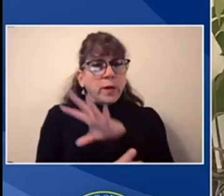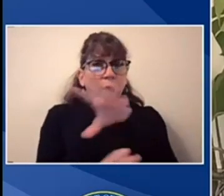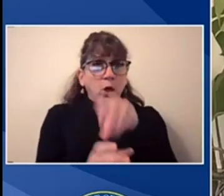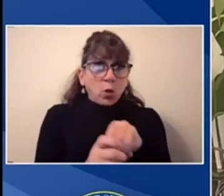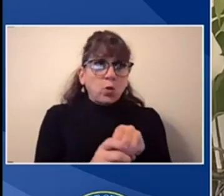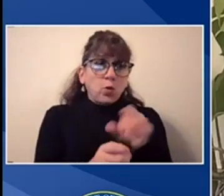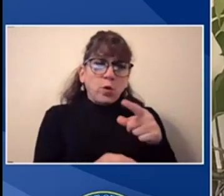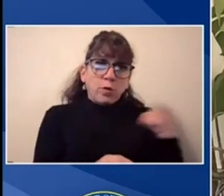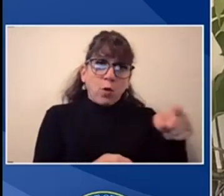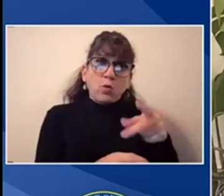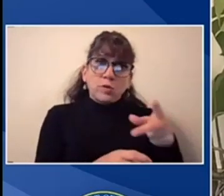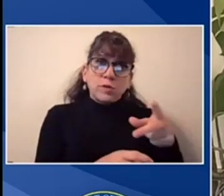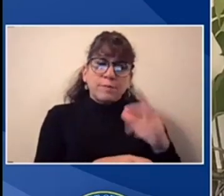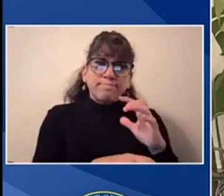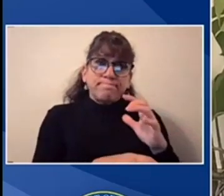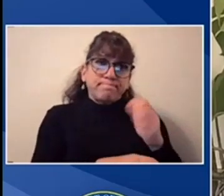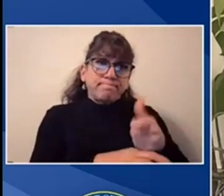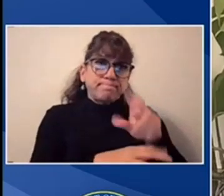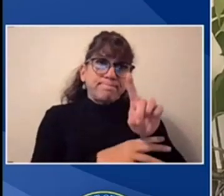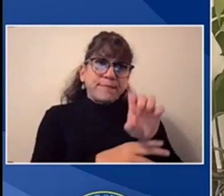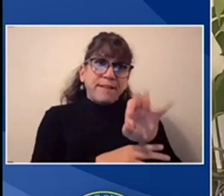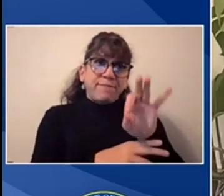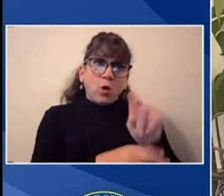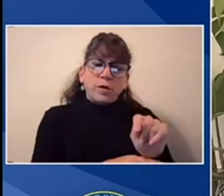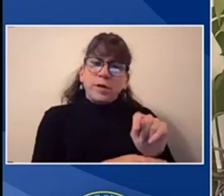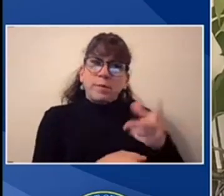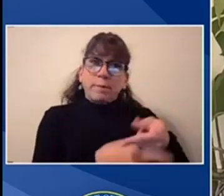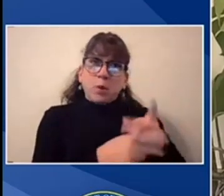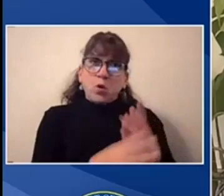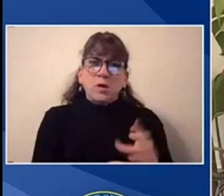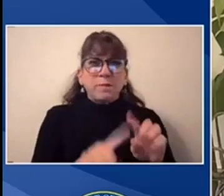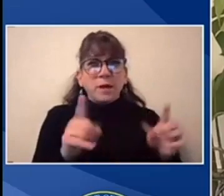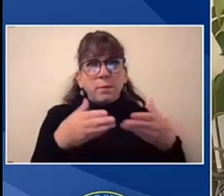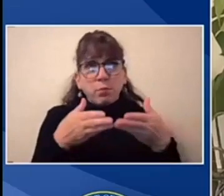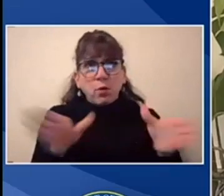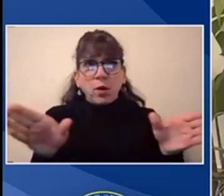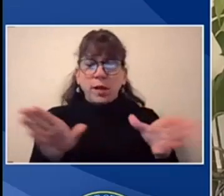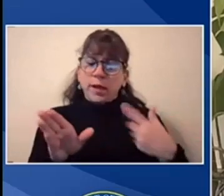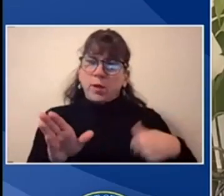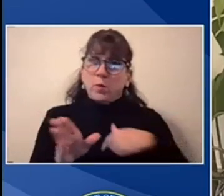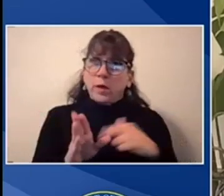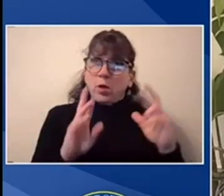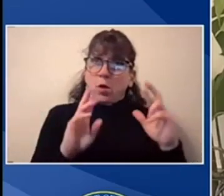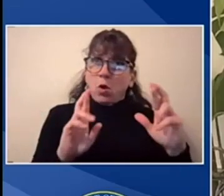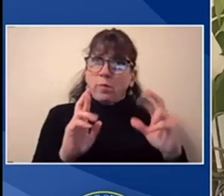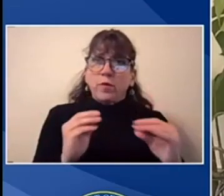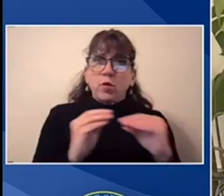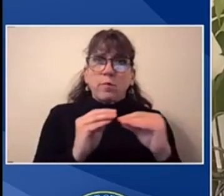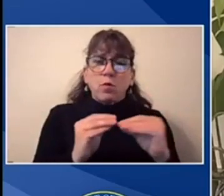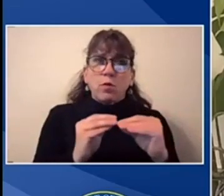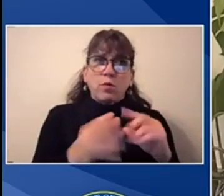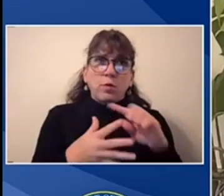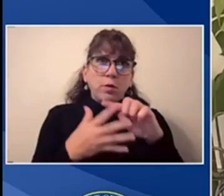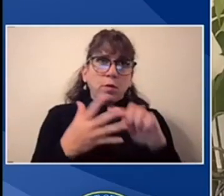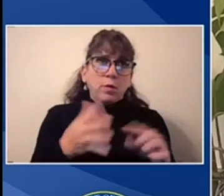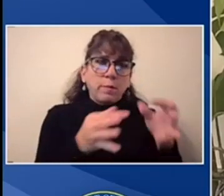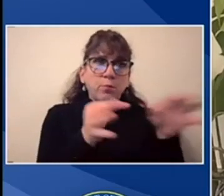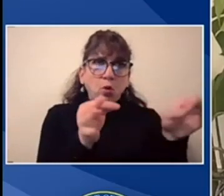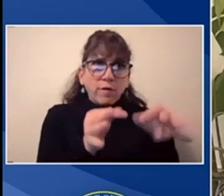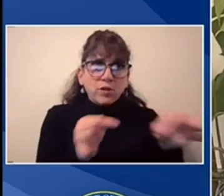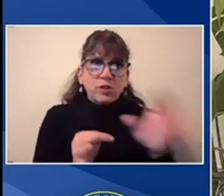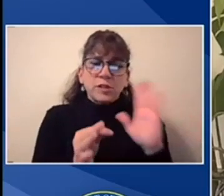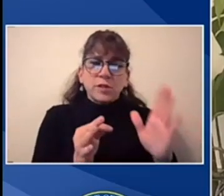borrowers. However, broadly, we would hope that there are more provisions that would apply to borrowers in distress,